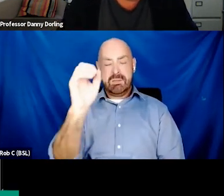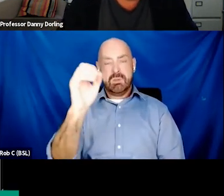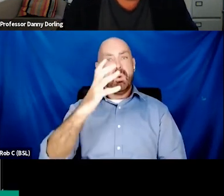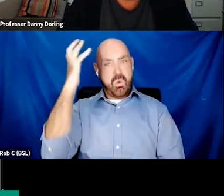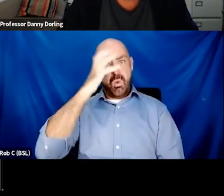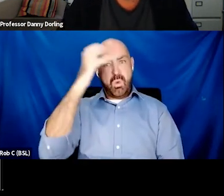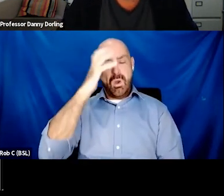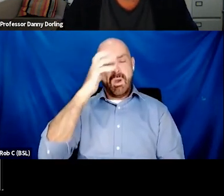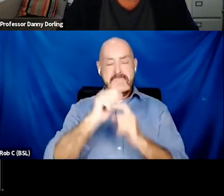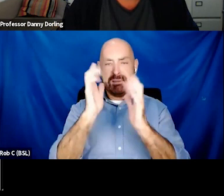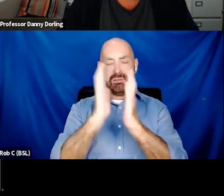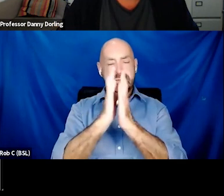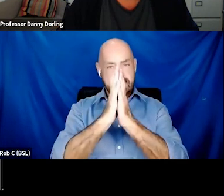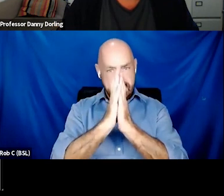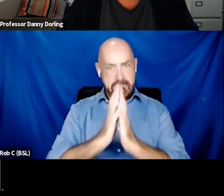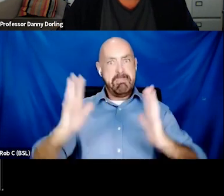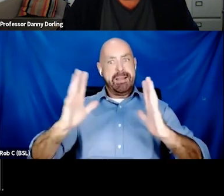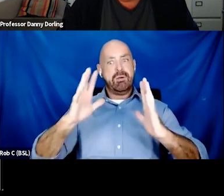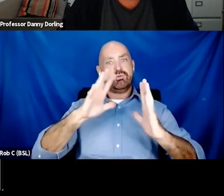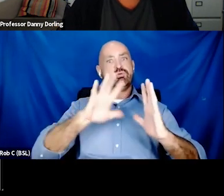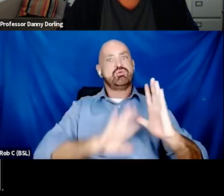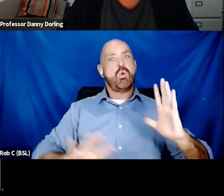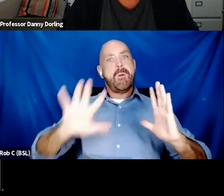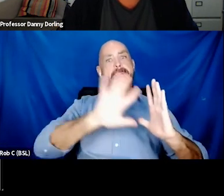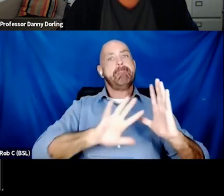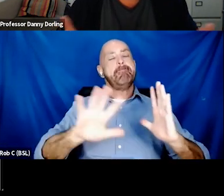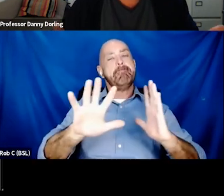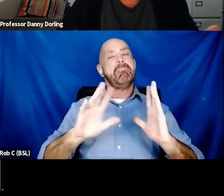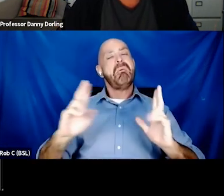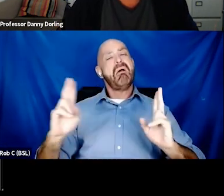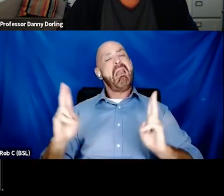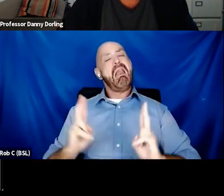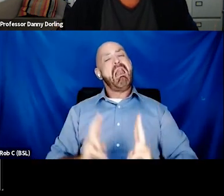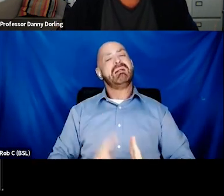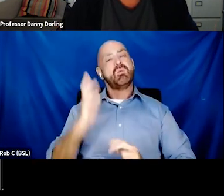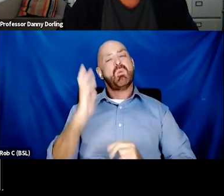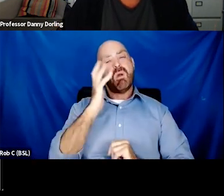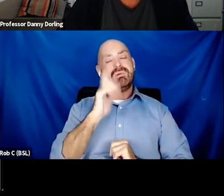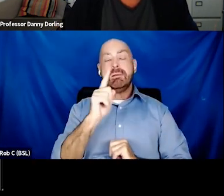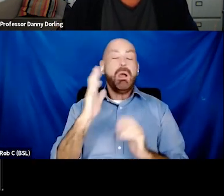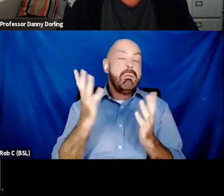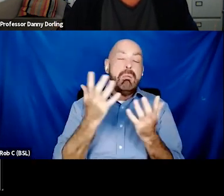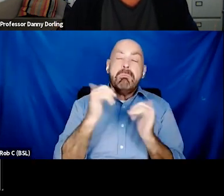who are much less worried now than they were, perhaps understandably.